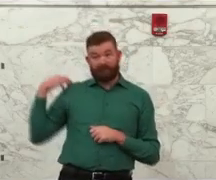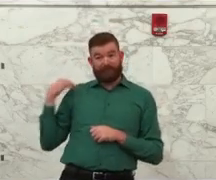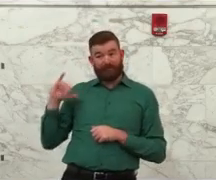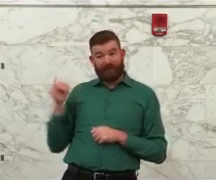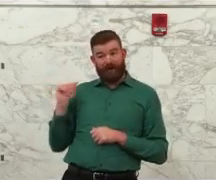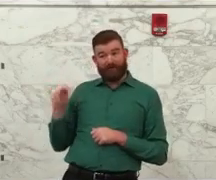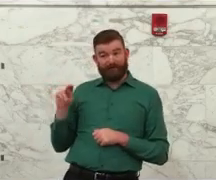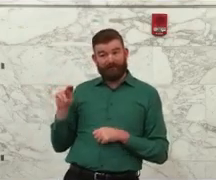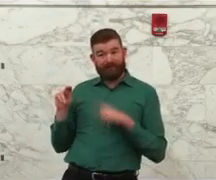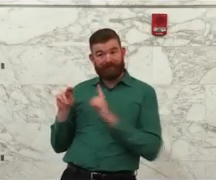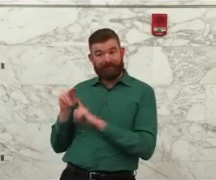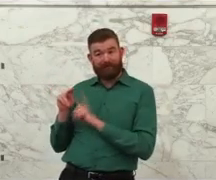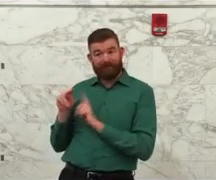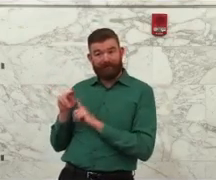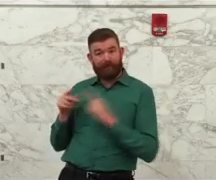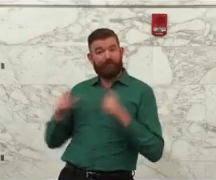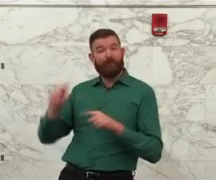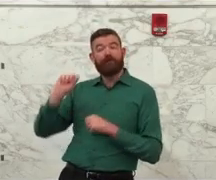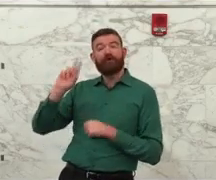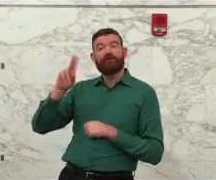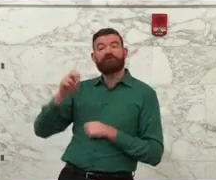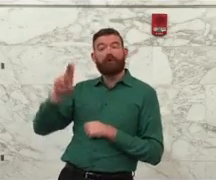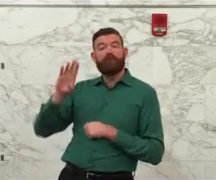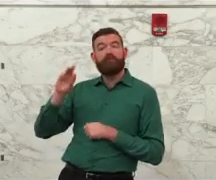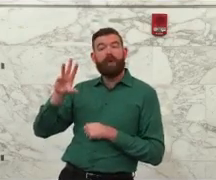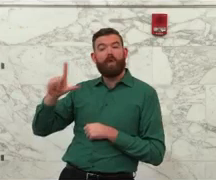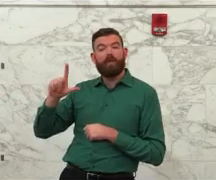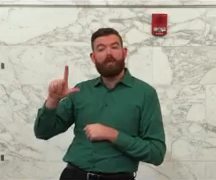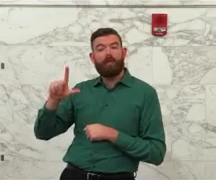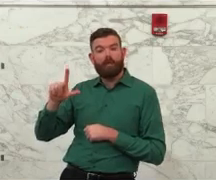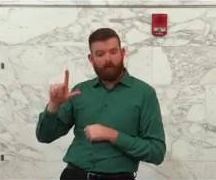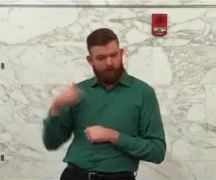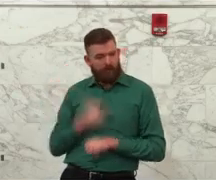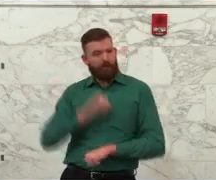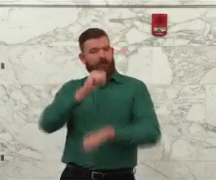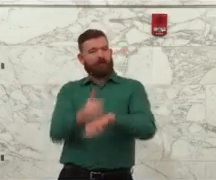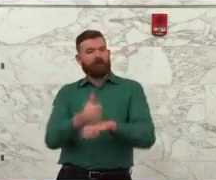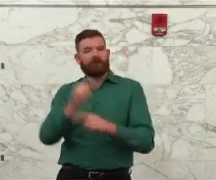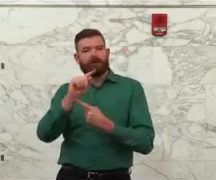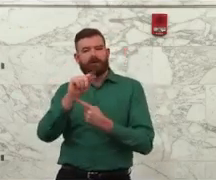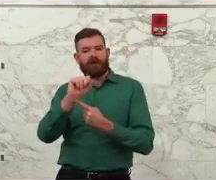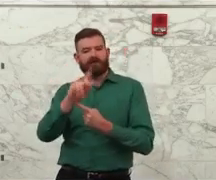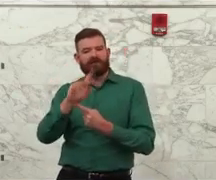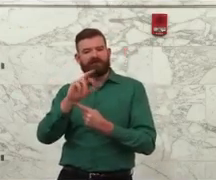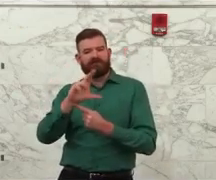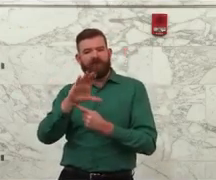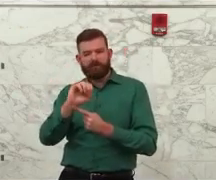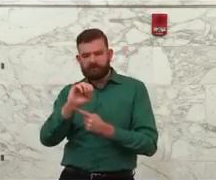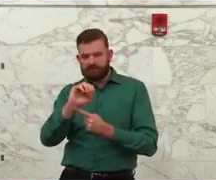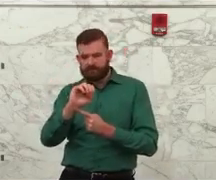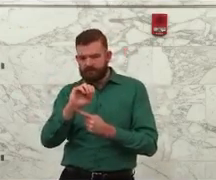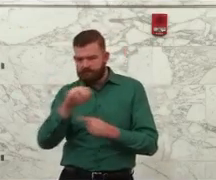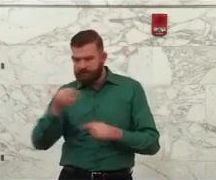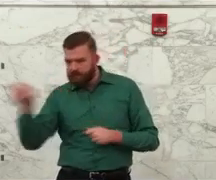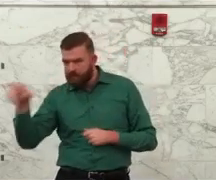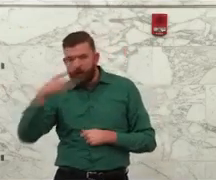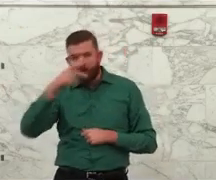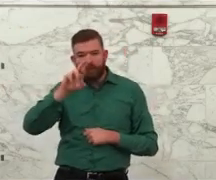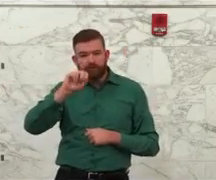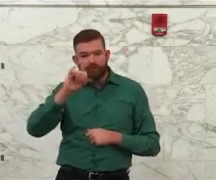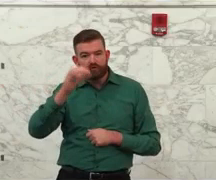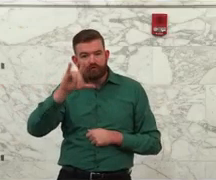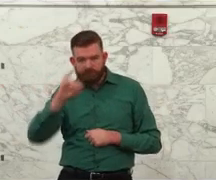and put our whole of government task force in place led by Judy. We've been taking steps along the way. We mourn